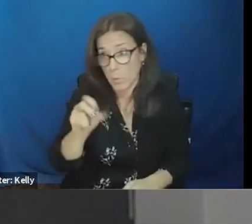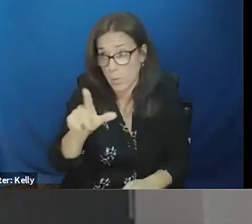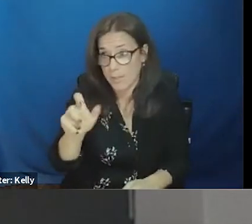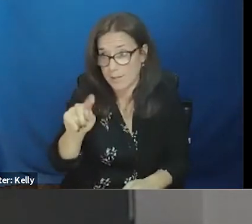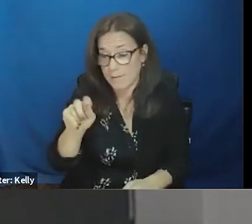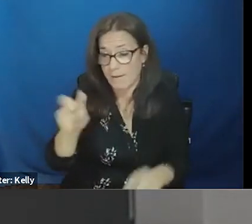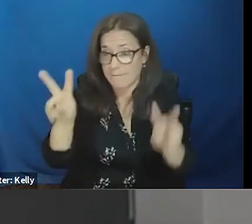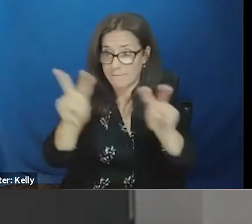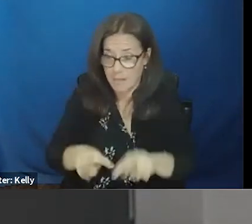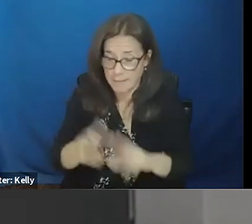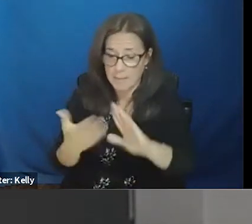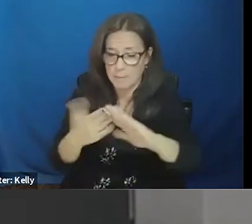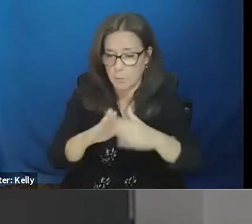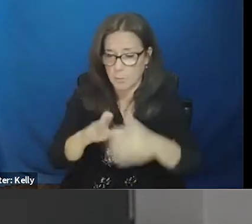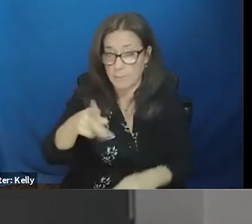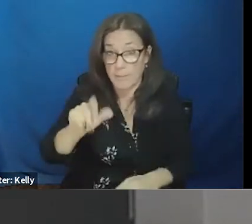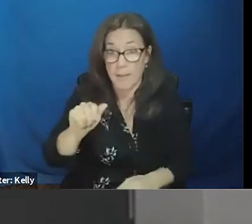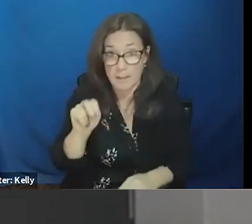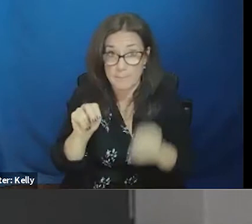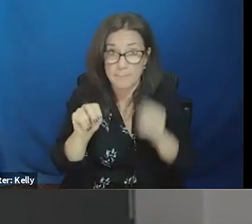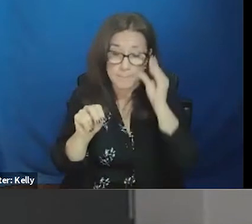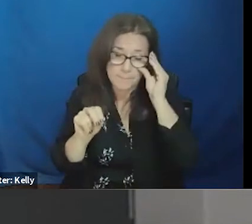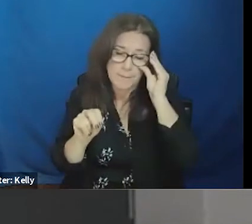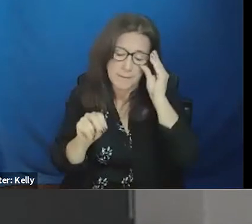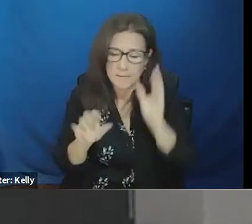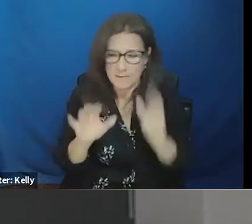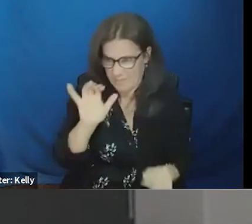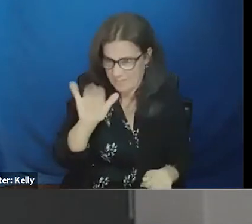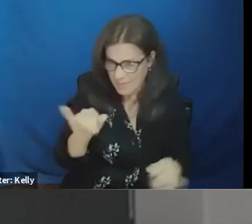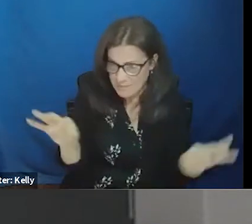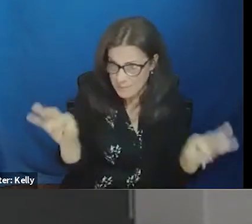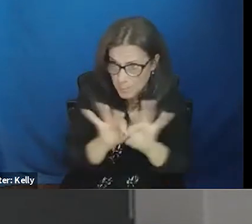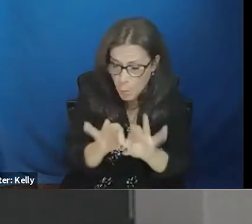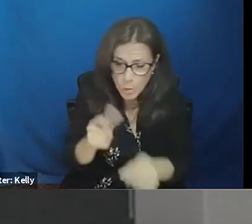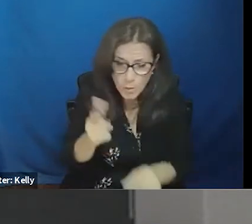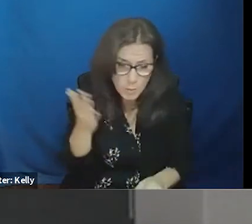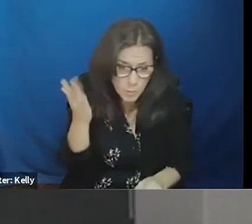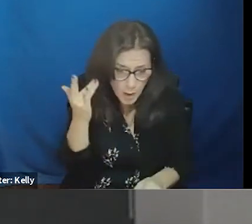Valley Community Plan. And so I just think that's important because it's kind of